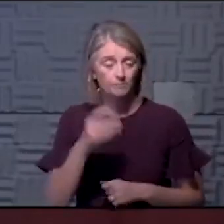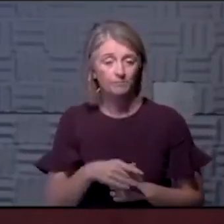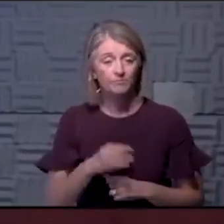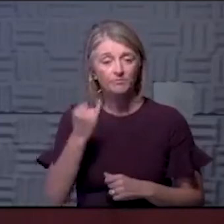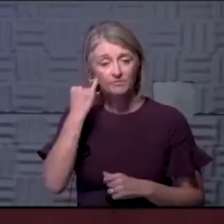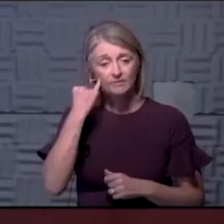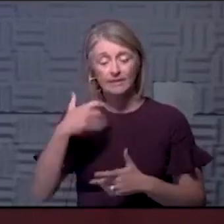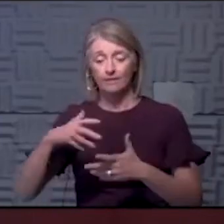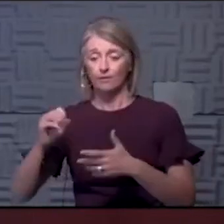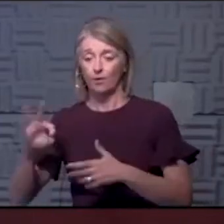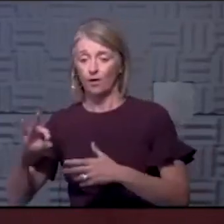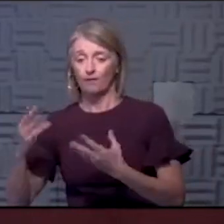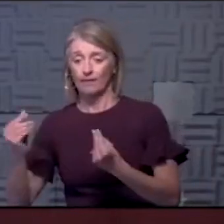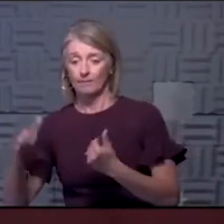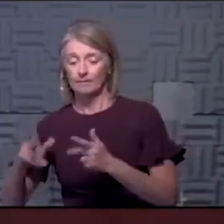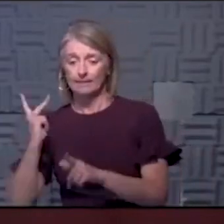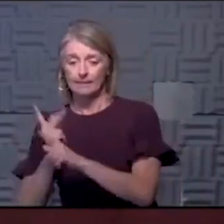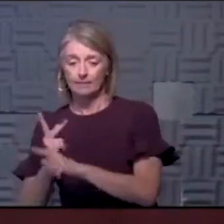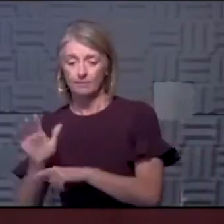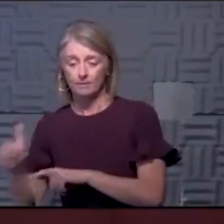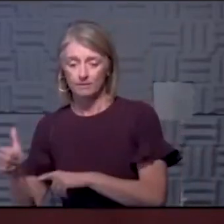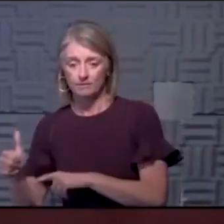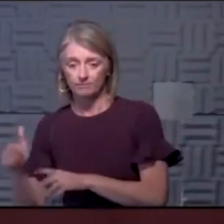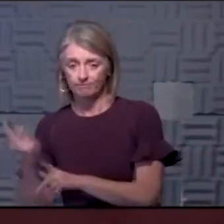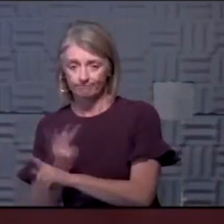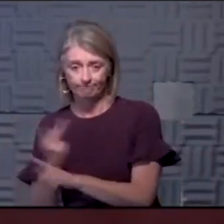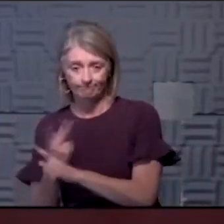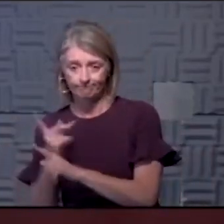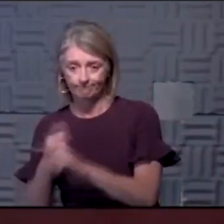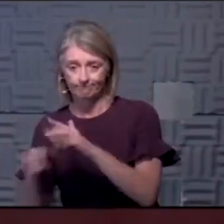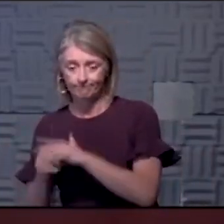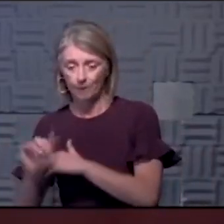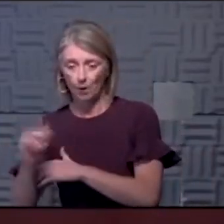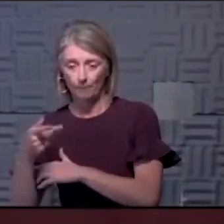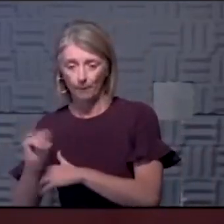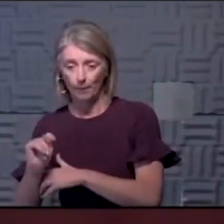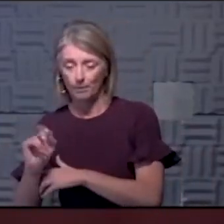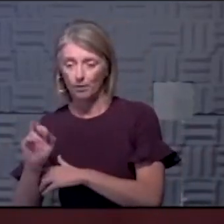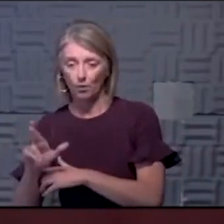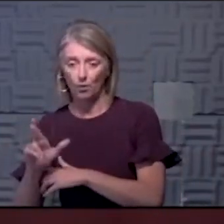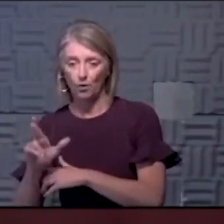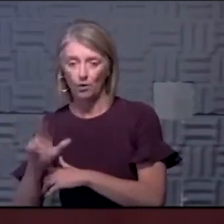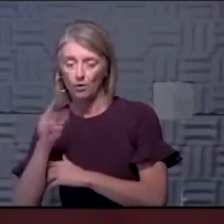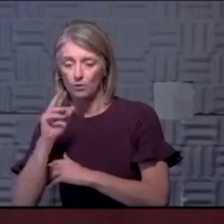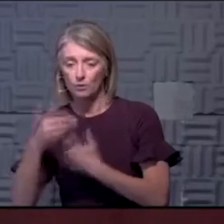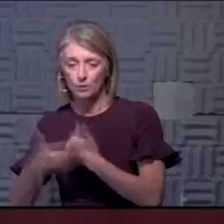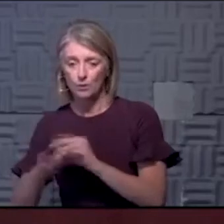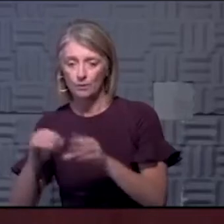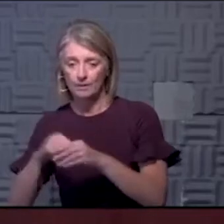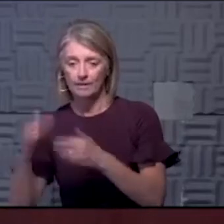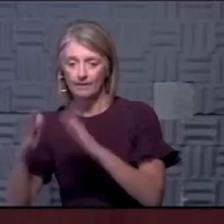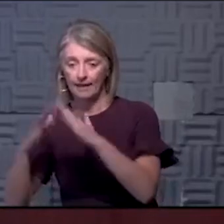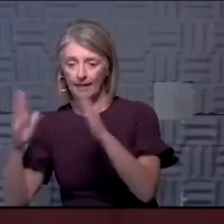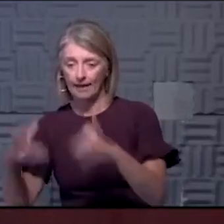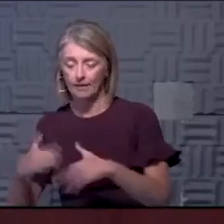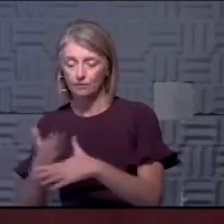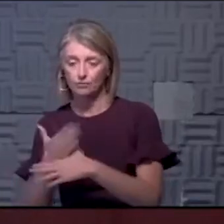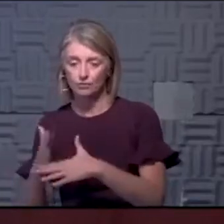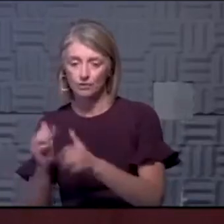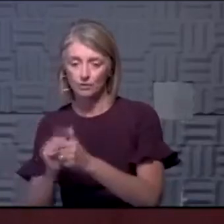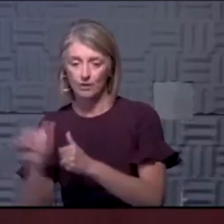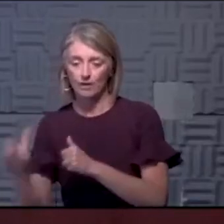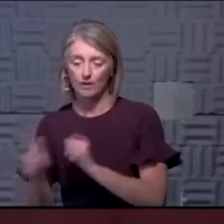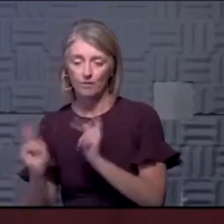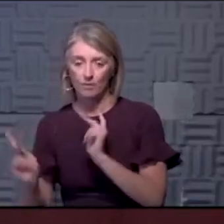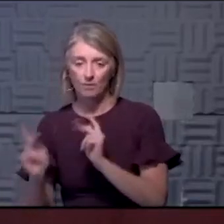they're on off campus, we expect them to quarantine wherever they are, if that's in their apartment or their room in their house, if they're sharing a house